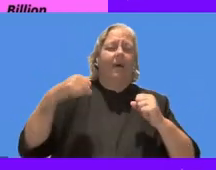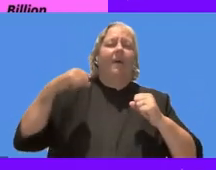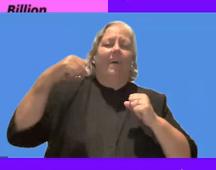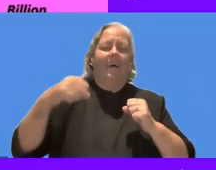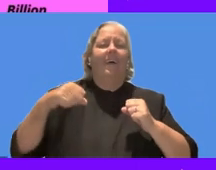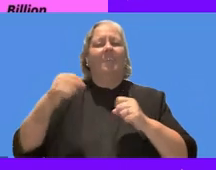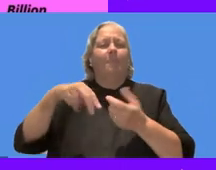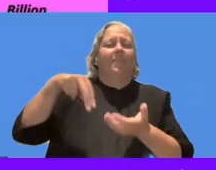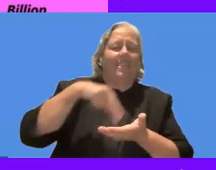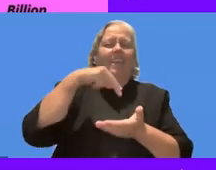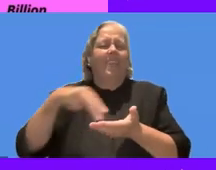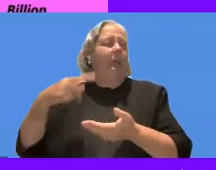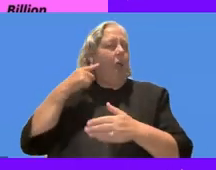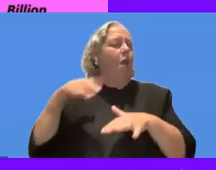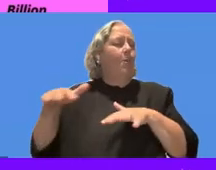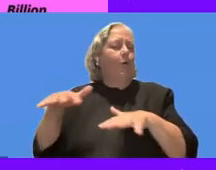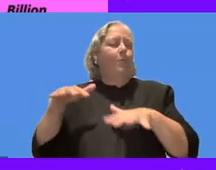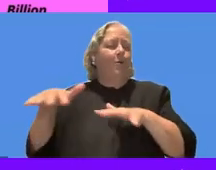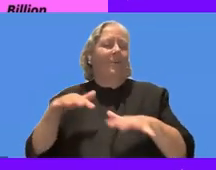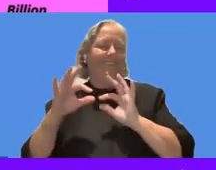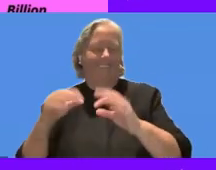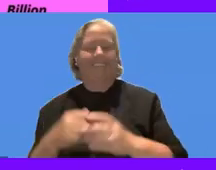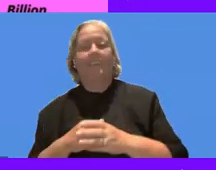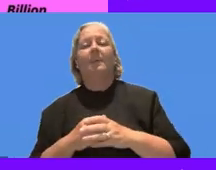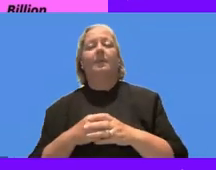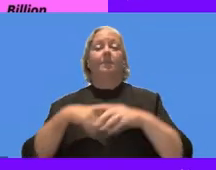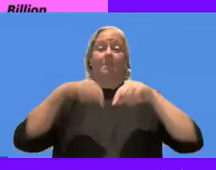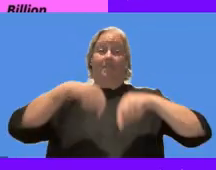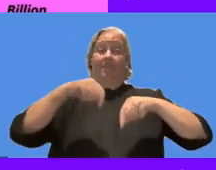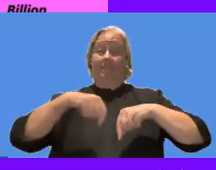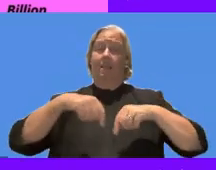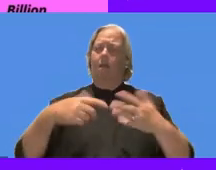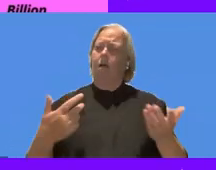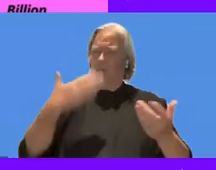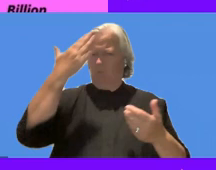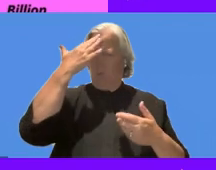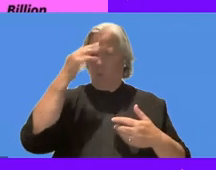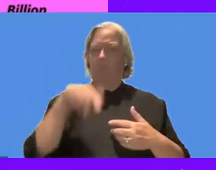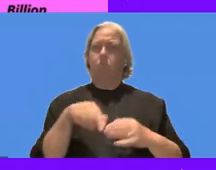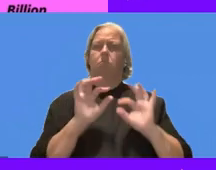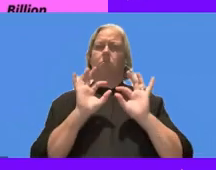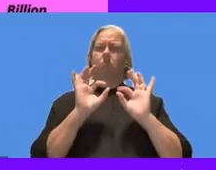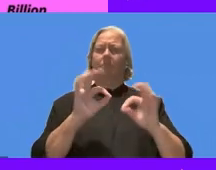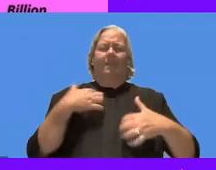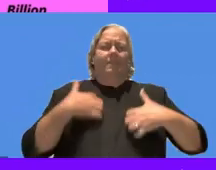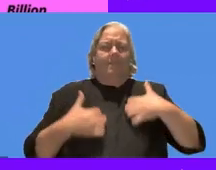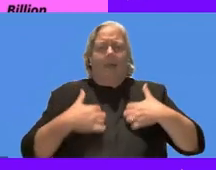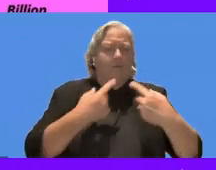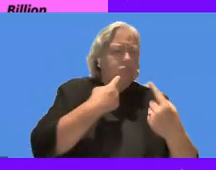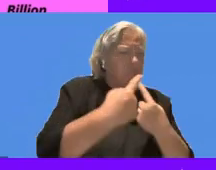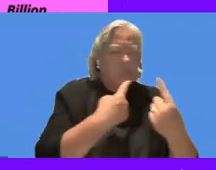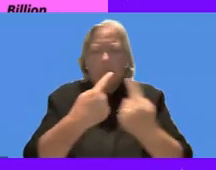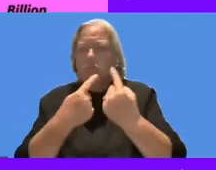set the tone for the exciting conversation we're going to have, which really reflects on the energy of adolescents and young